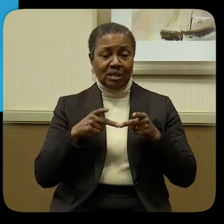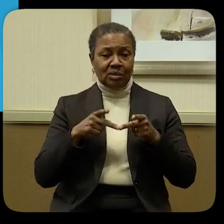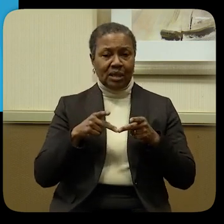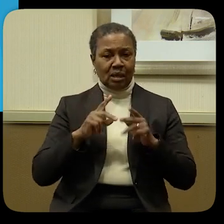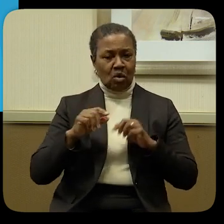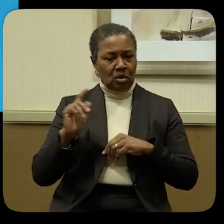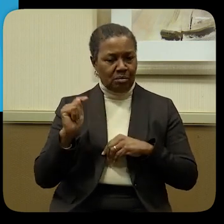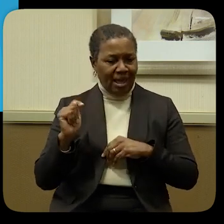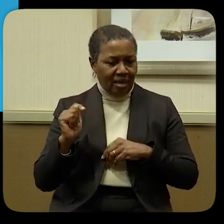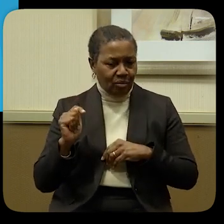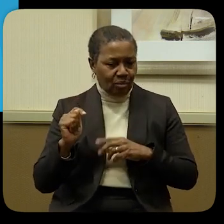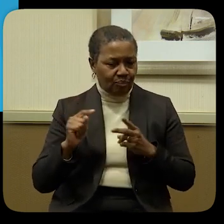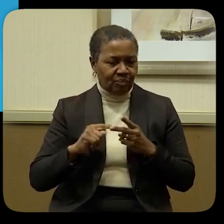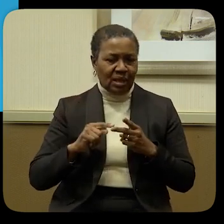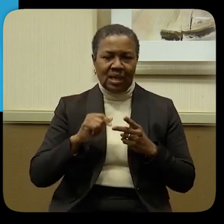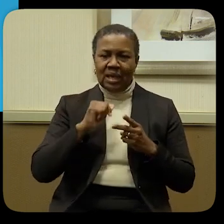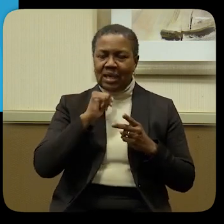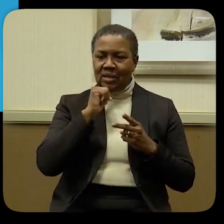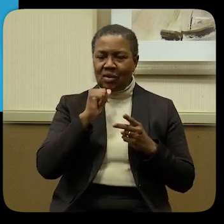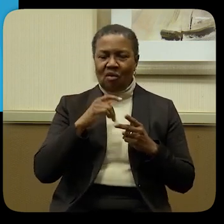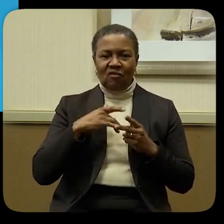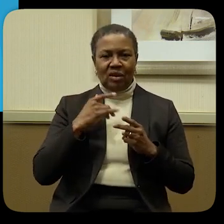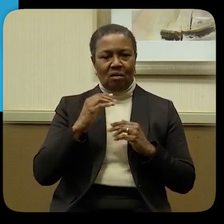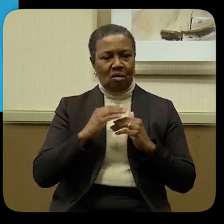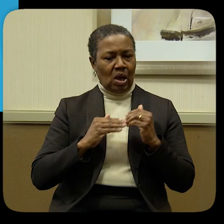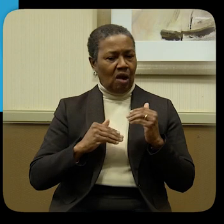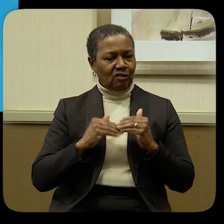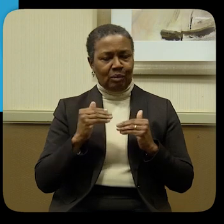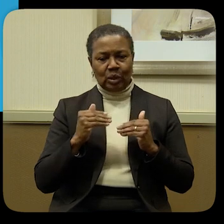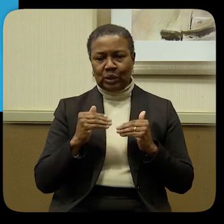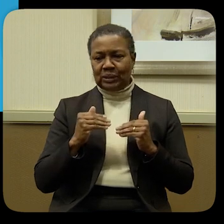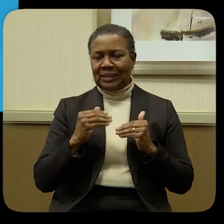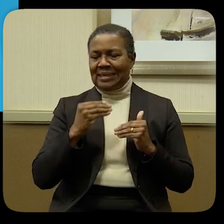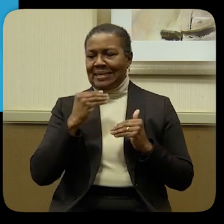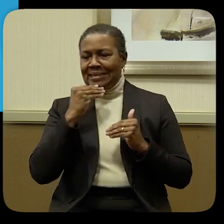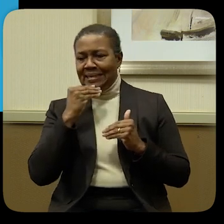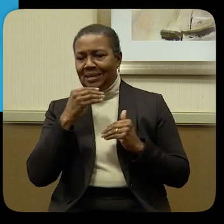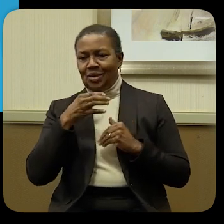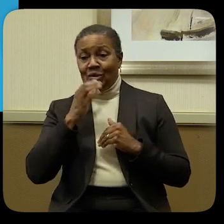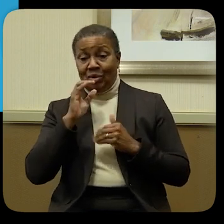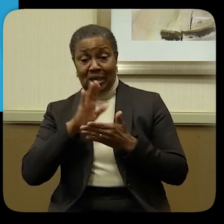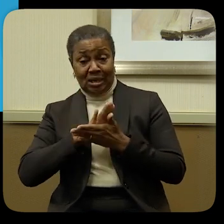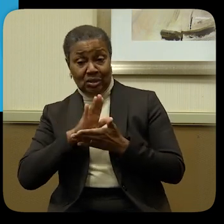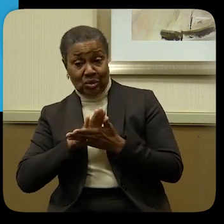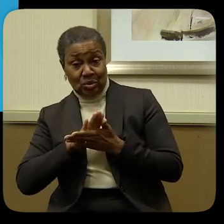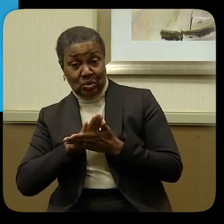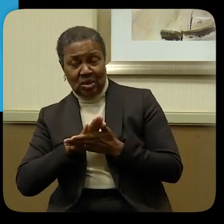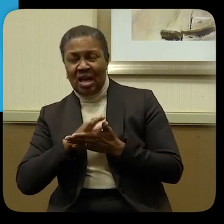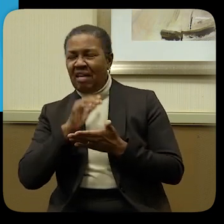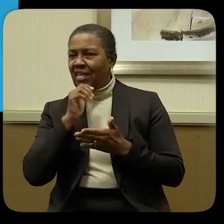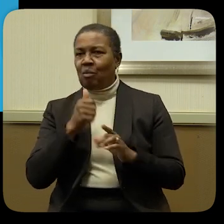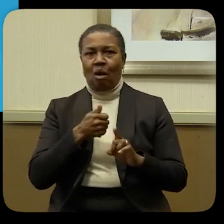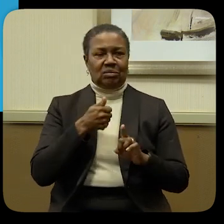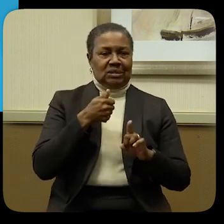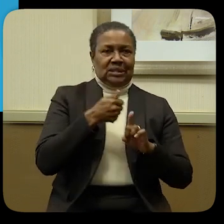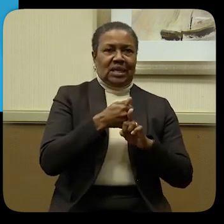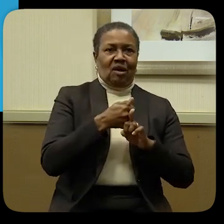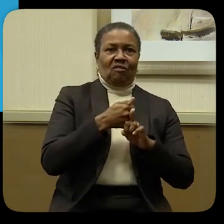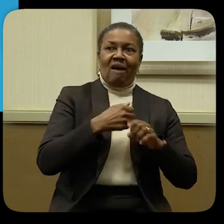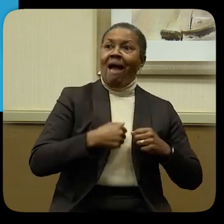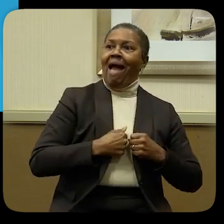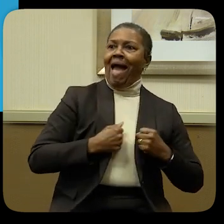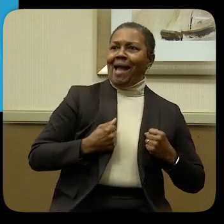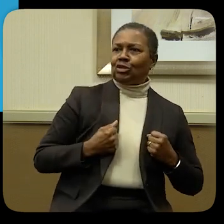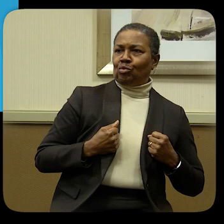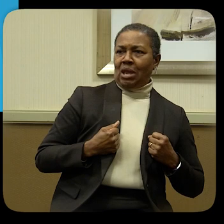the bathroom and don't feel like they can feel comfortable to eat and drink in school, they're not going to self-actualize and learn in our classroom.